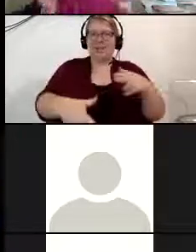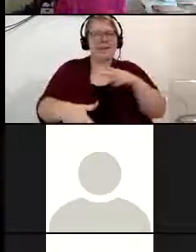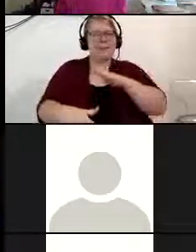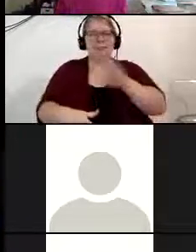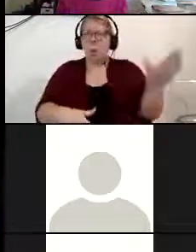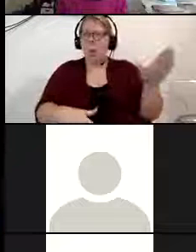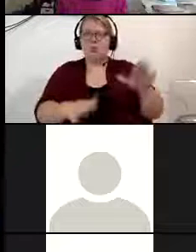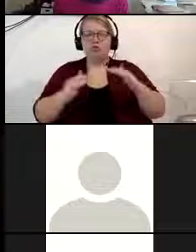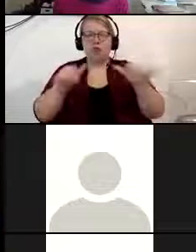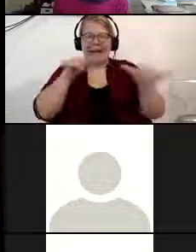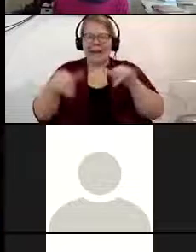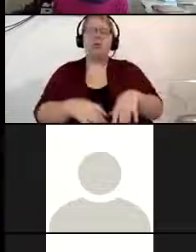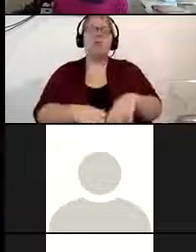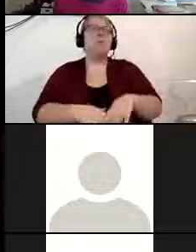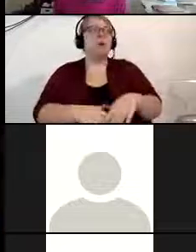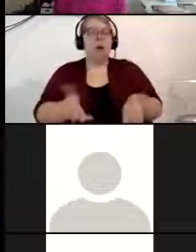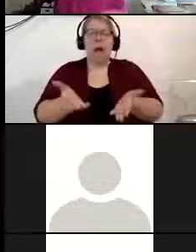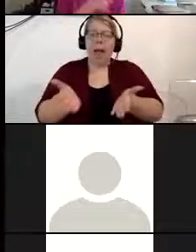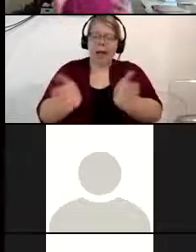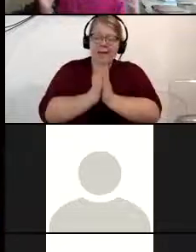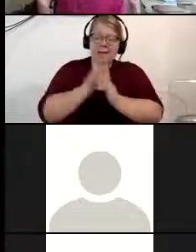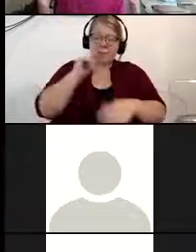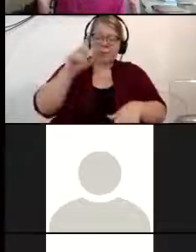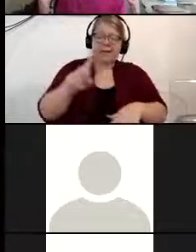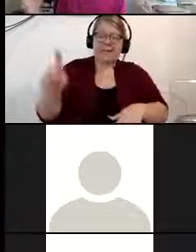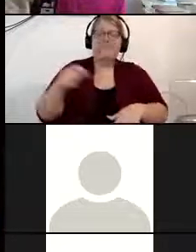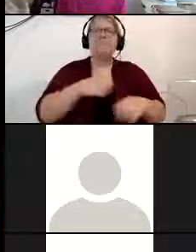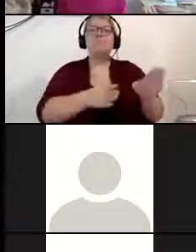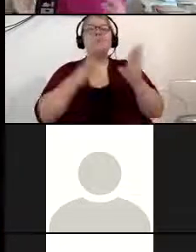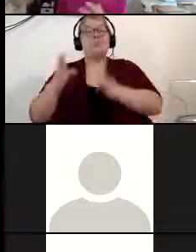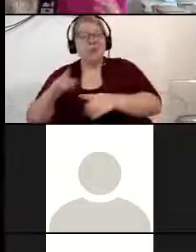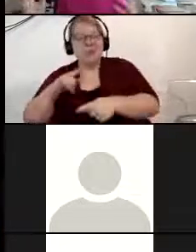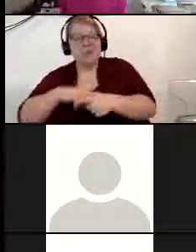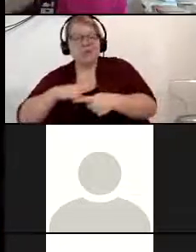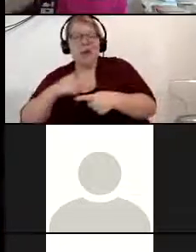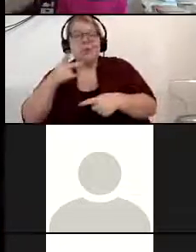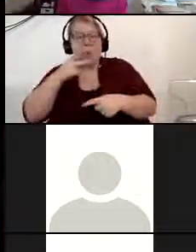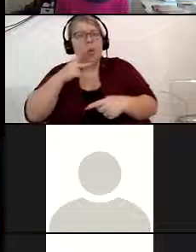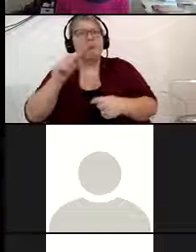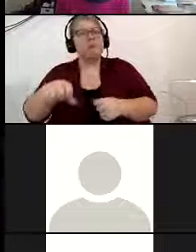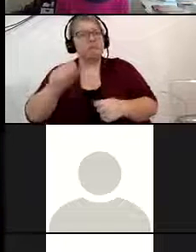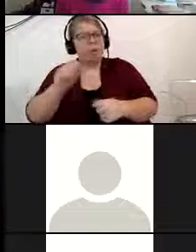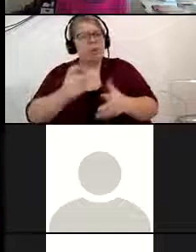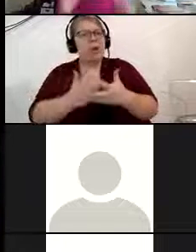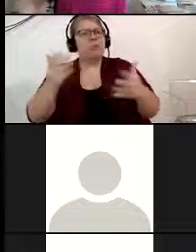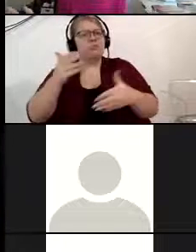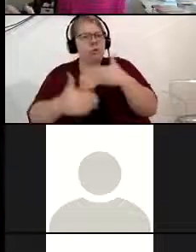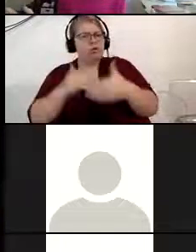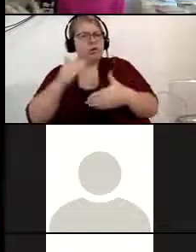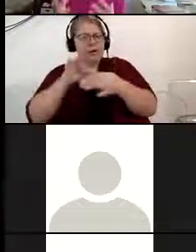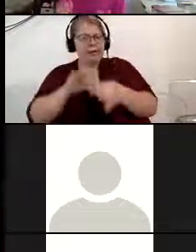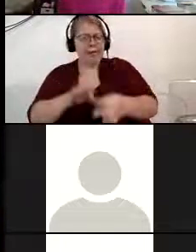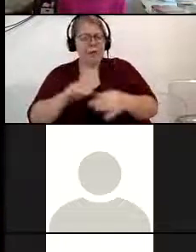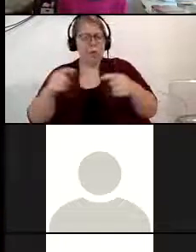around cigarette smoking, where we've made such progress in terms of harm reduction at a